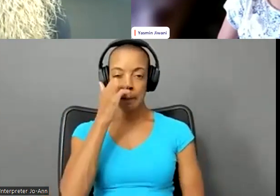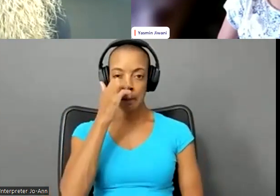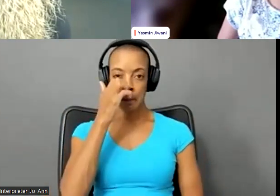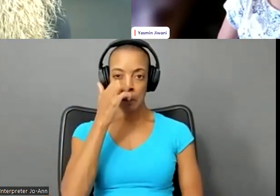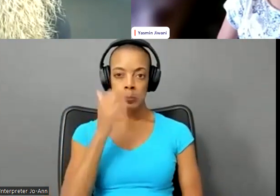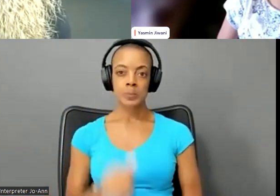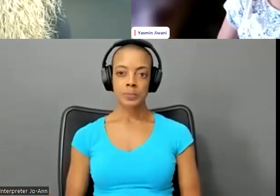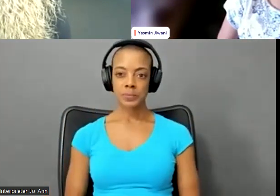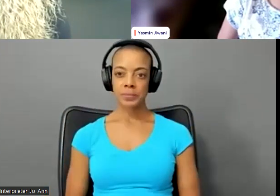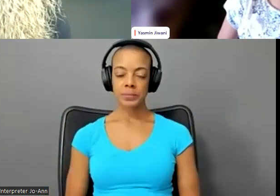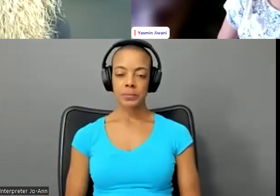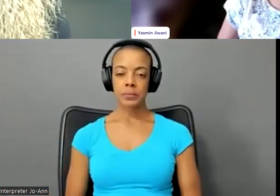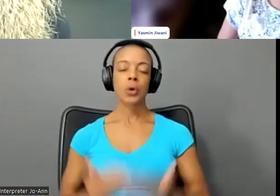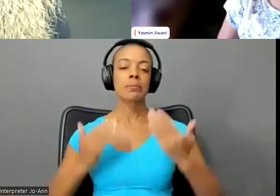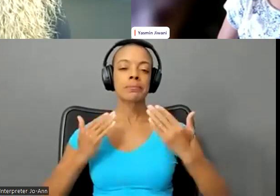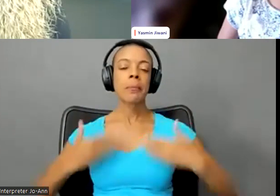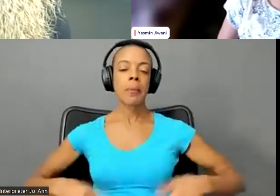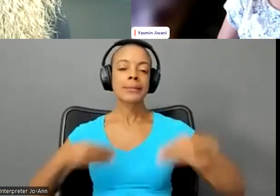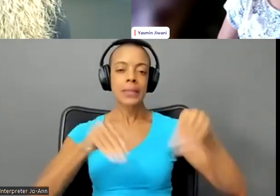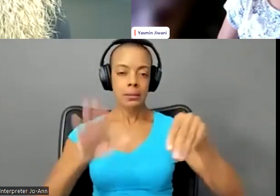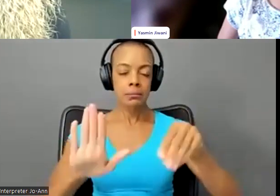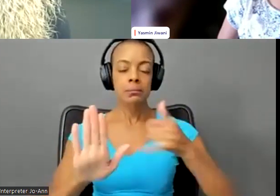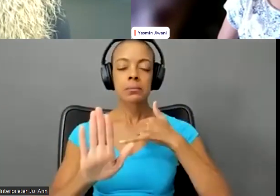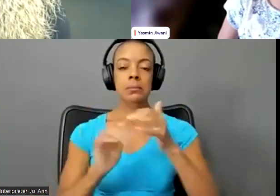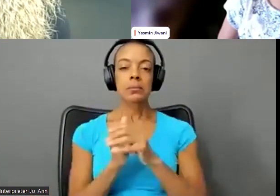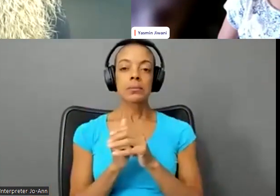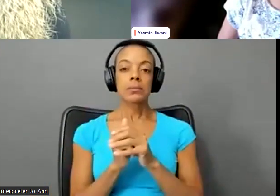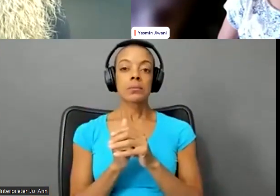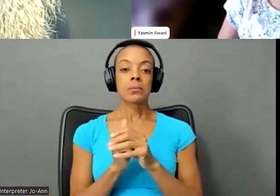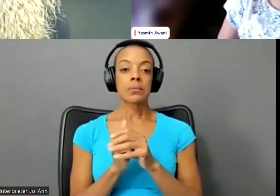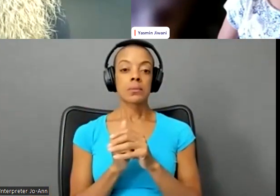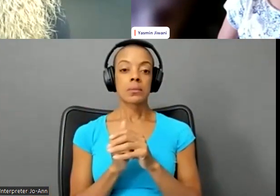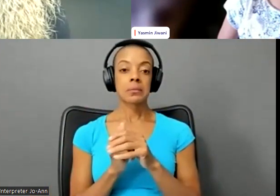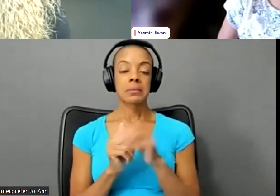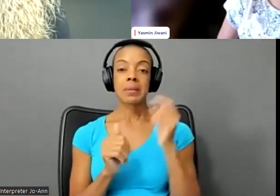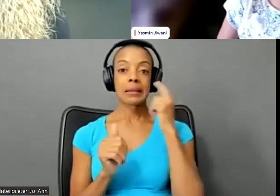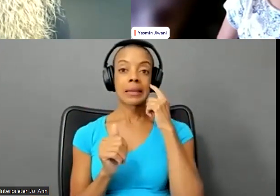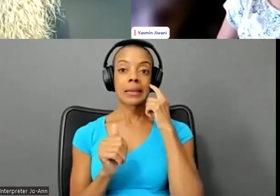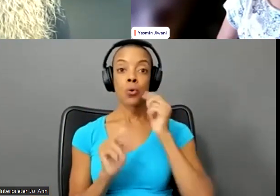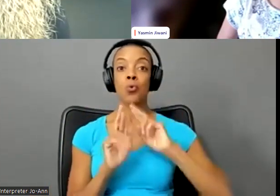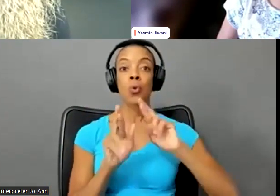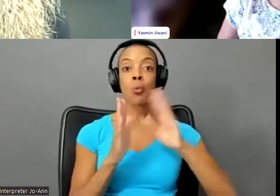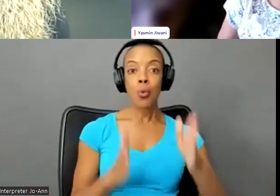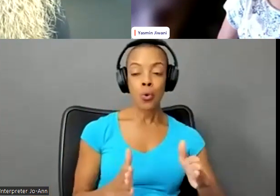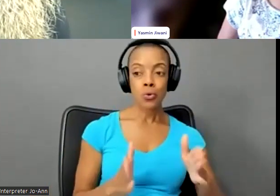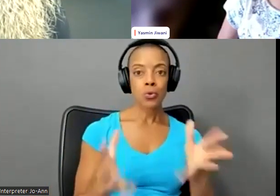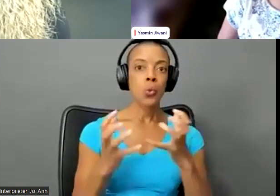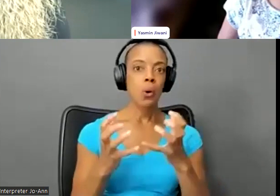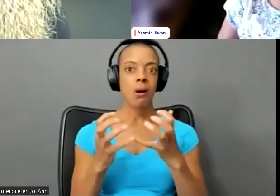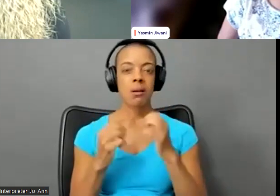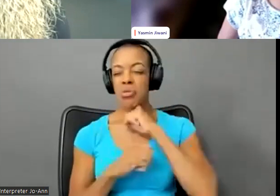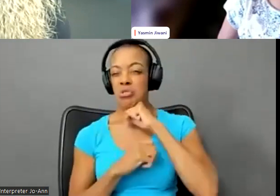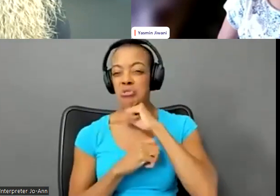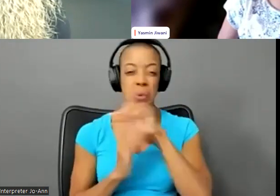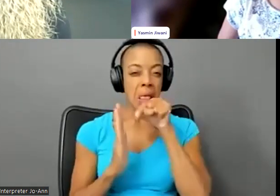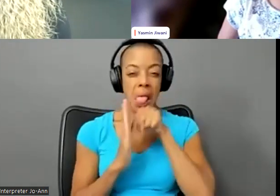oftentimes reporters, would want all of the gritty, awful details. And